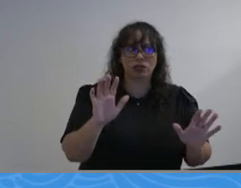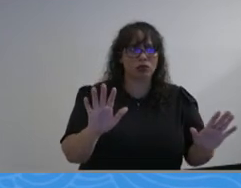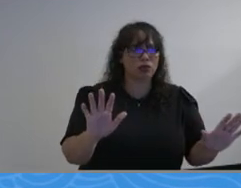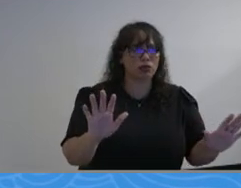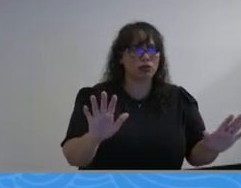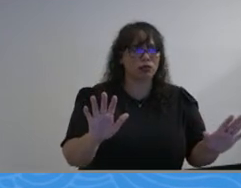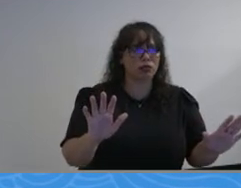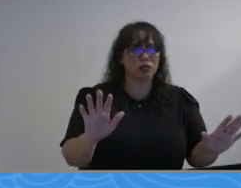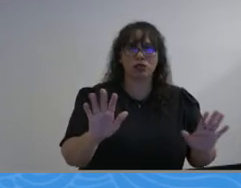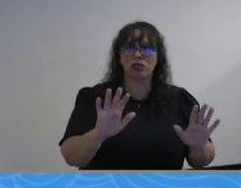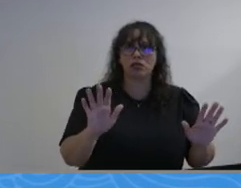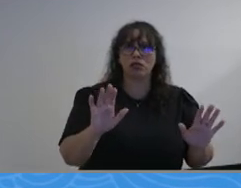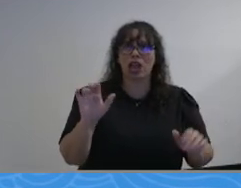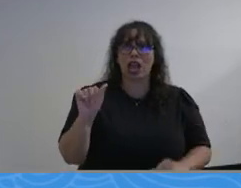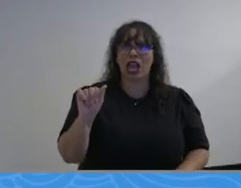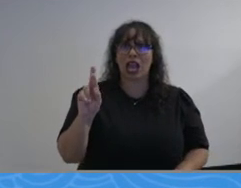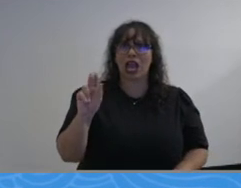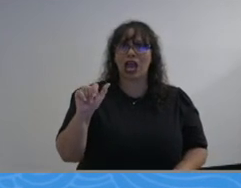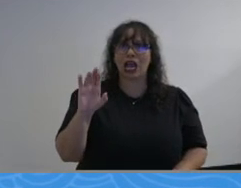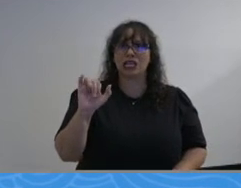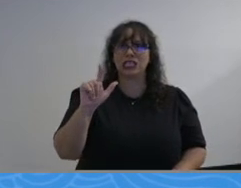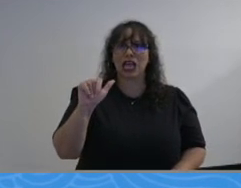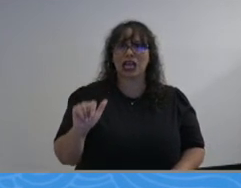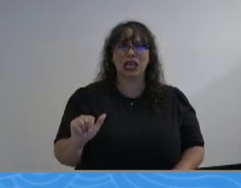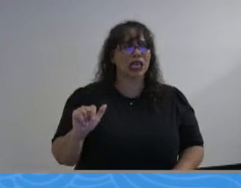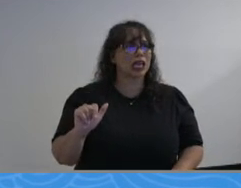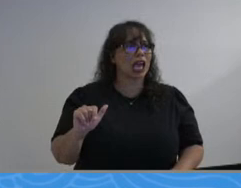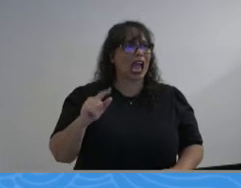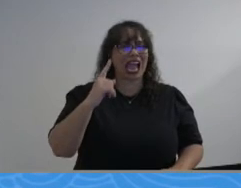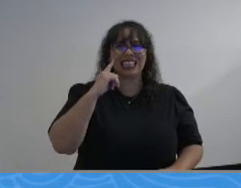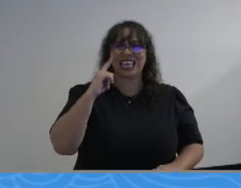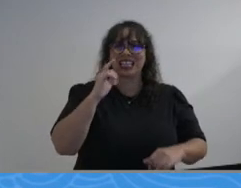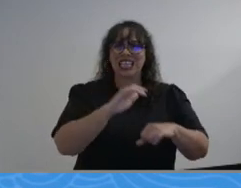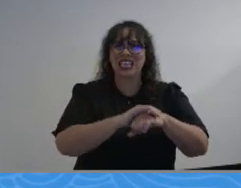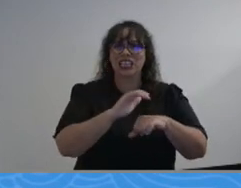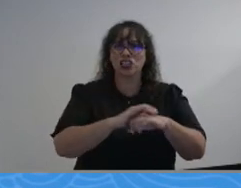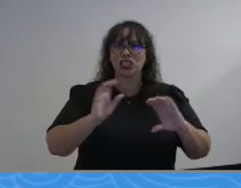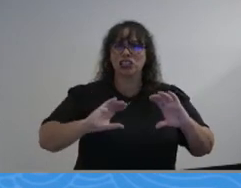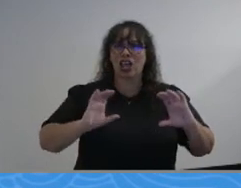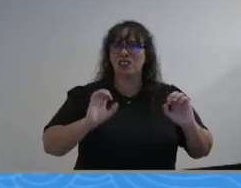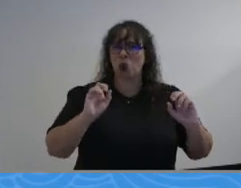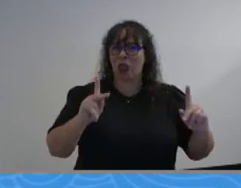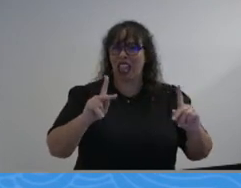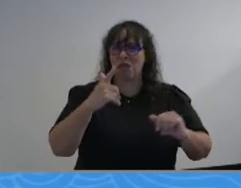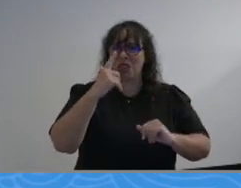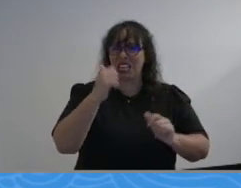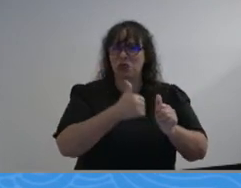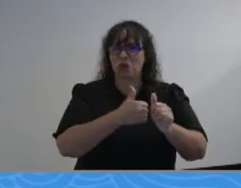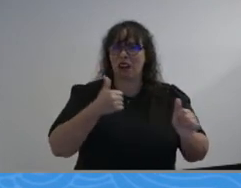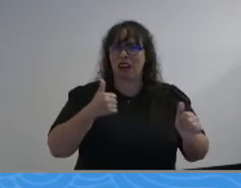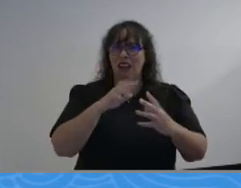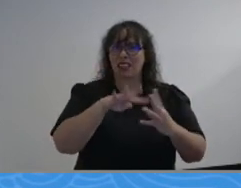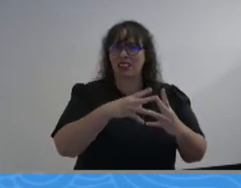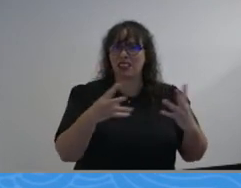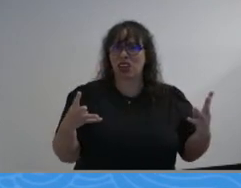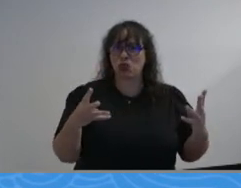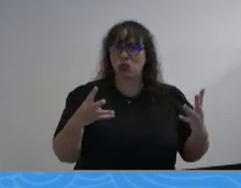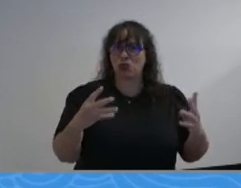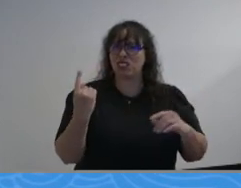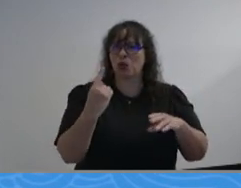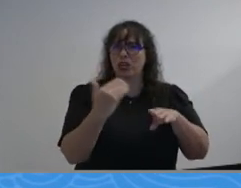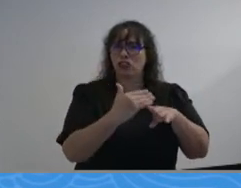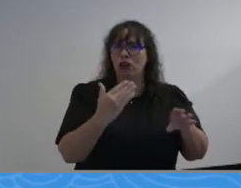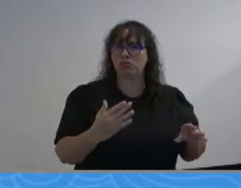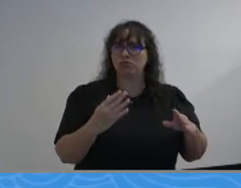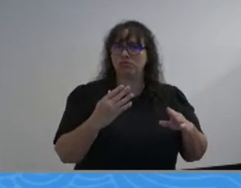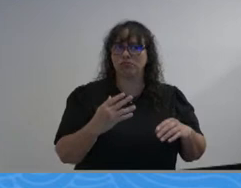Araceli, I think we were going to put the English in the chat, if that's okay, because I think we're a little bit behind our schedule. We were